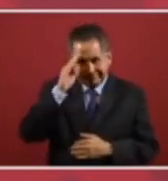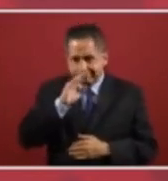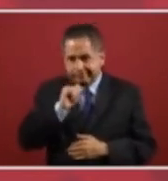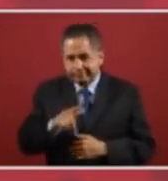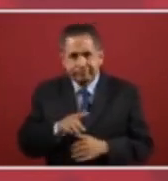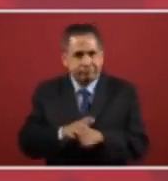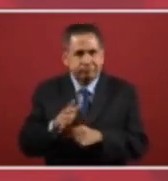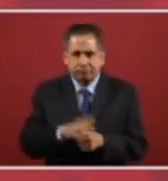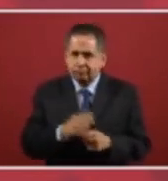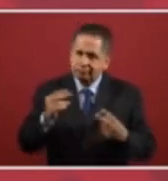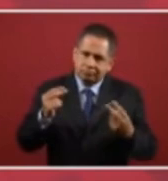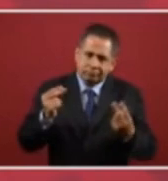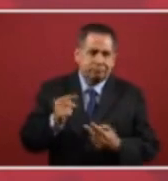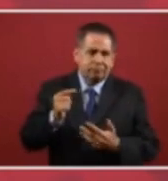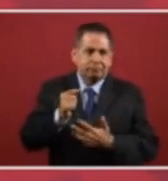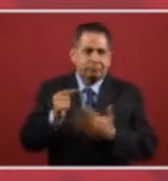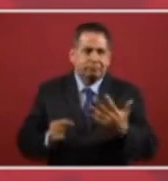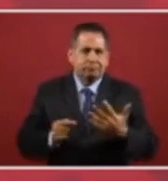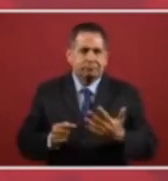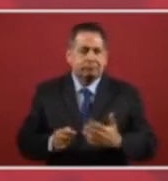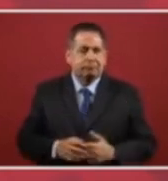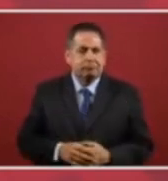into account the needs